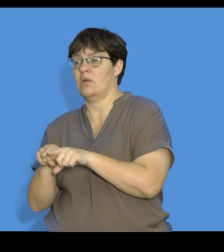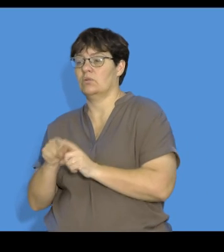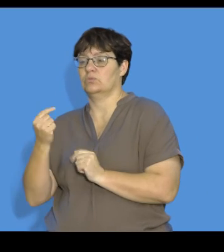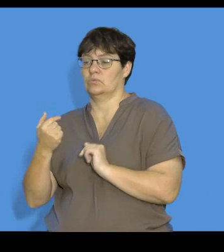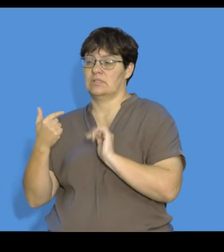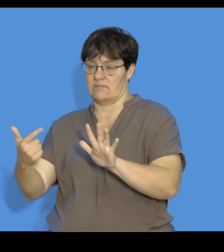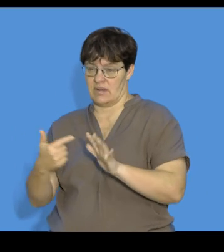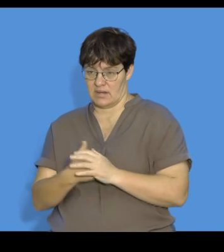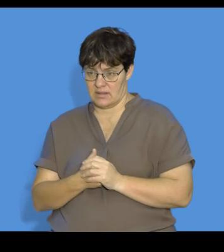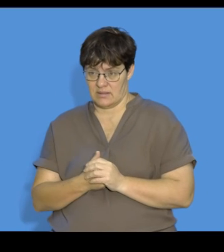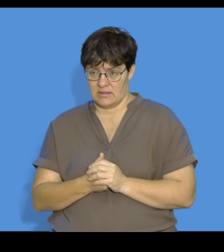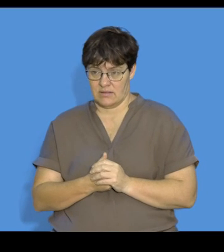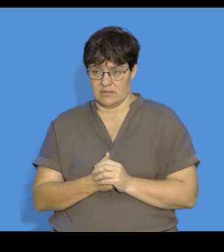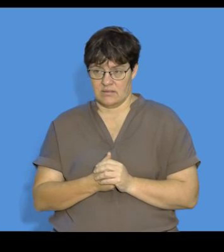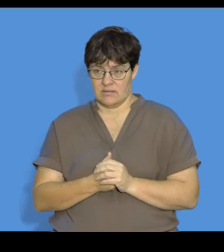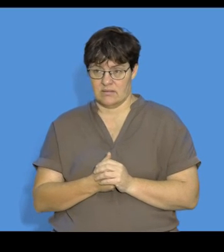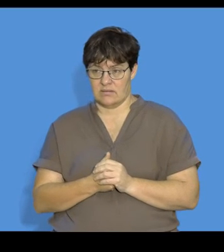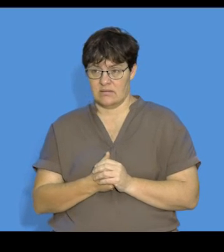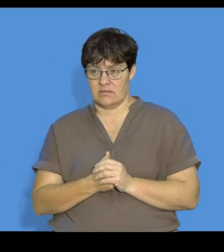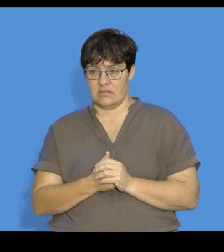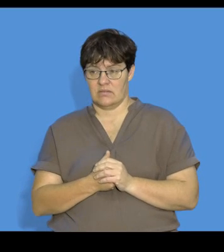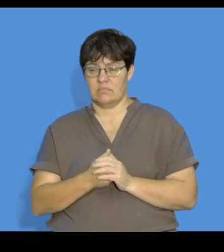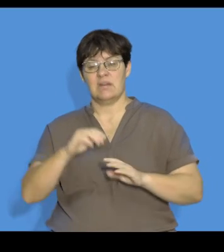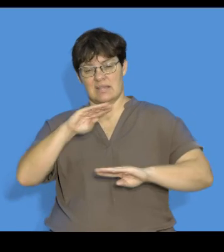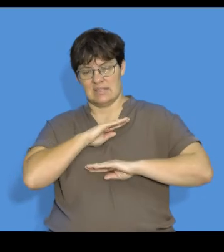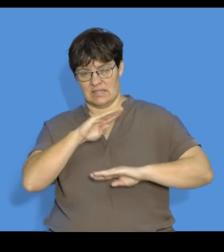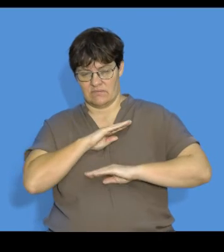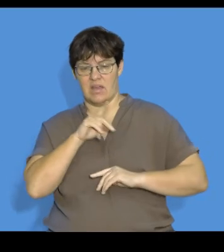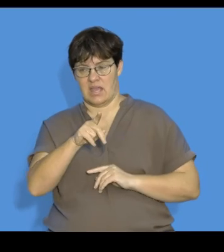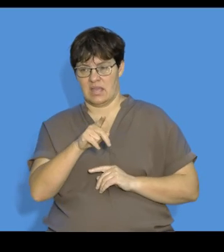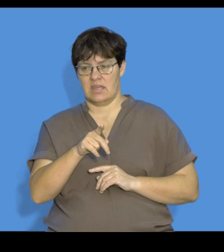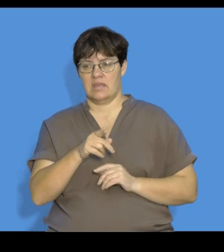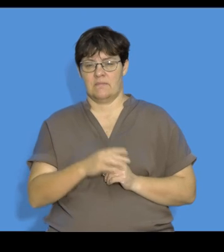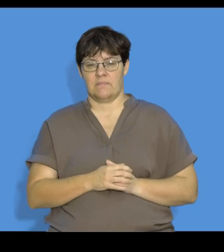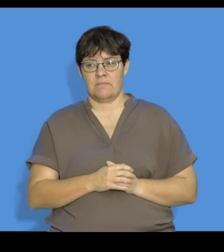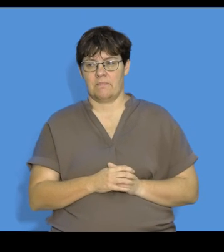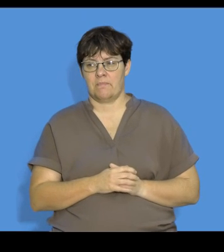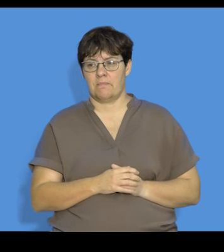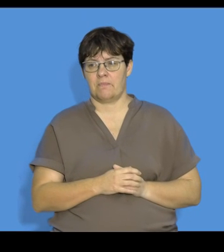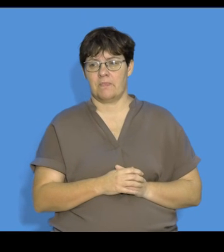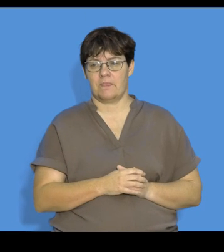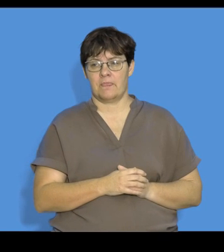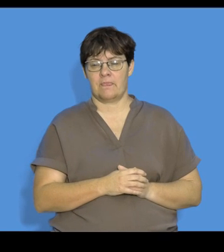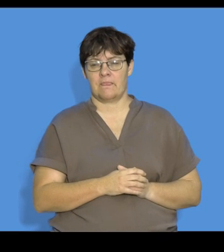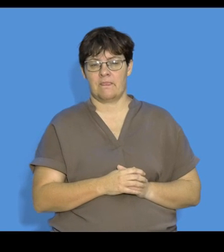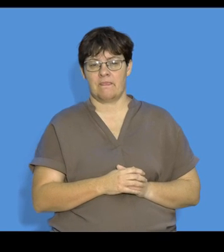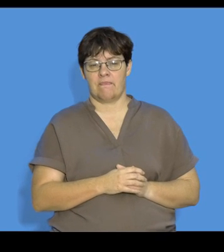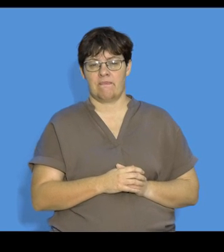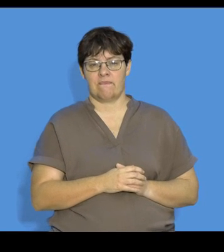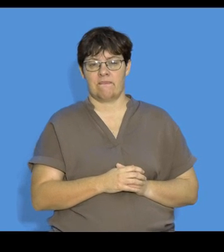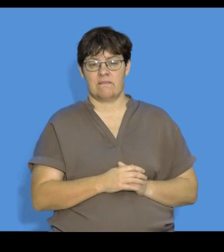be greater or equals to 7. And that's where it will satisfy this condition.